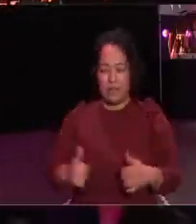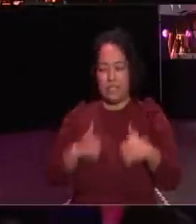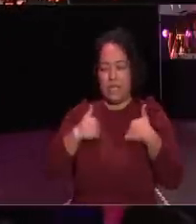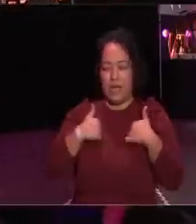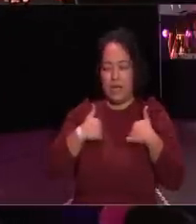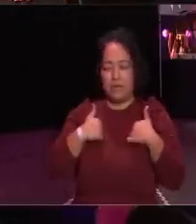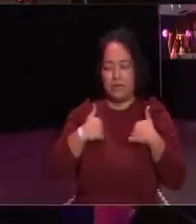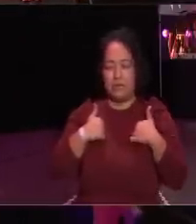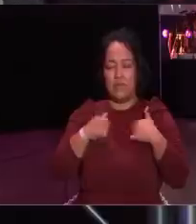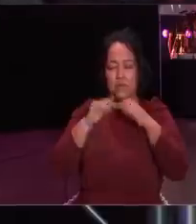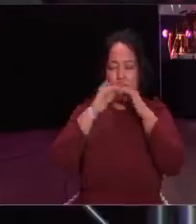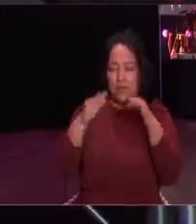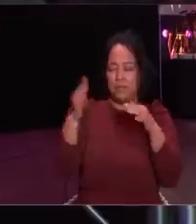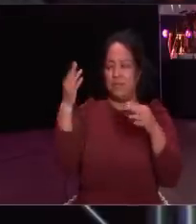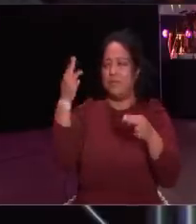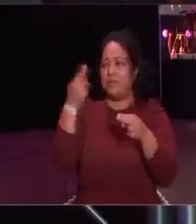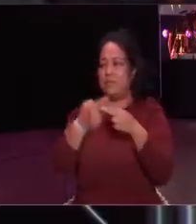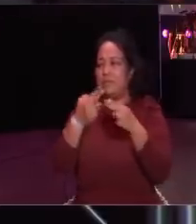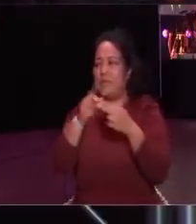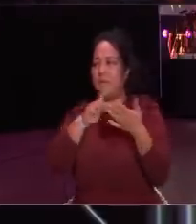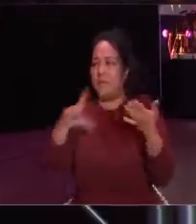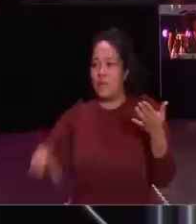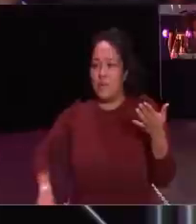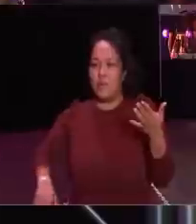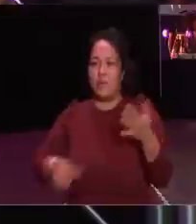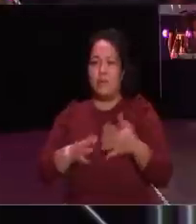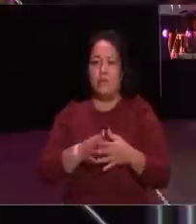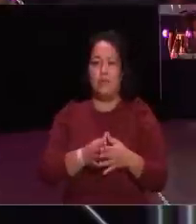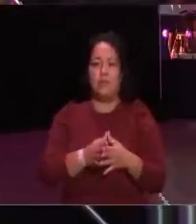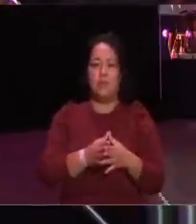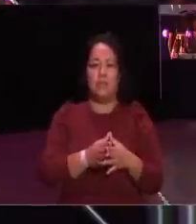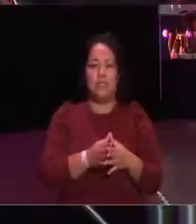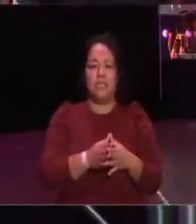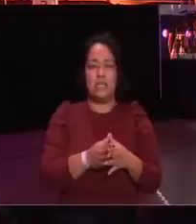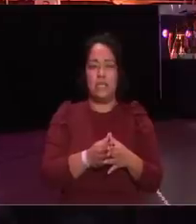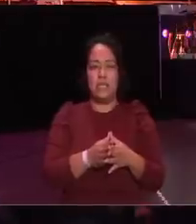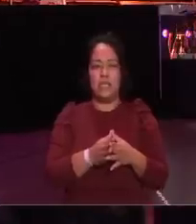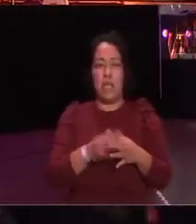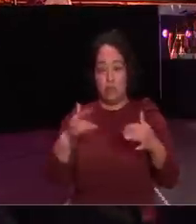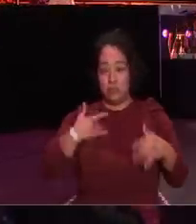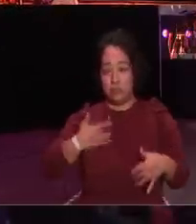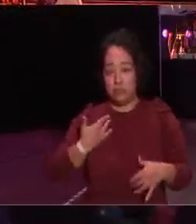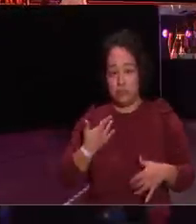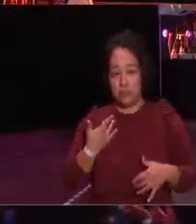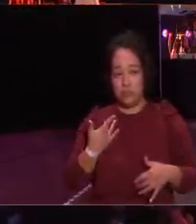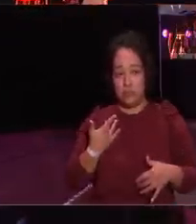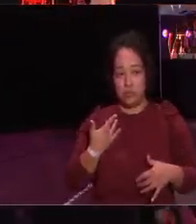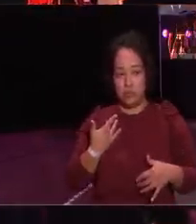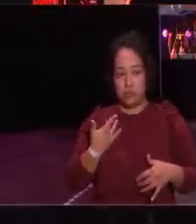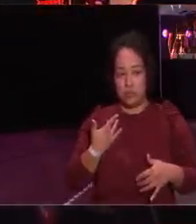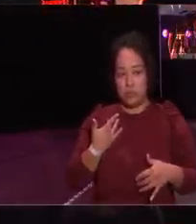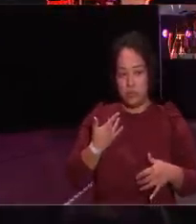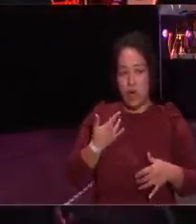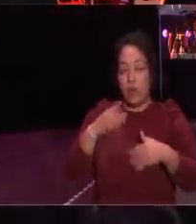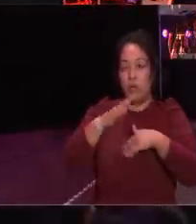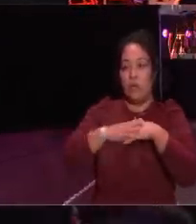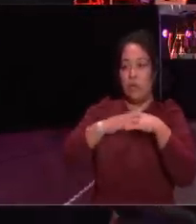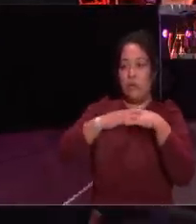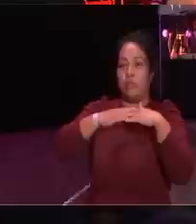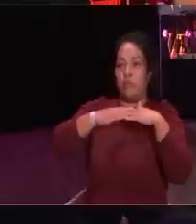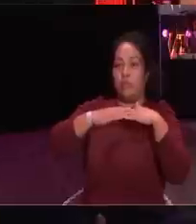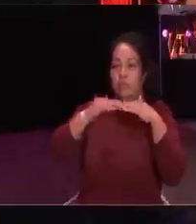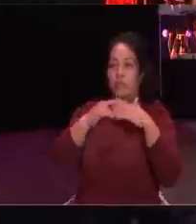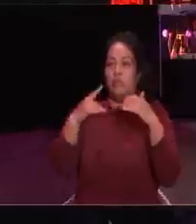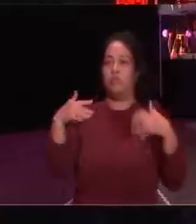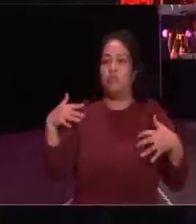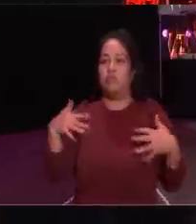sea el nombre del Señor. Blessed be the name of the Lord. Y cuando lo siente, and when you feel it, el miedo tiene que salir huyendo.